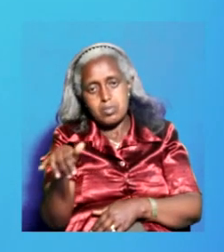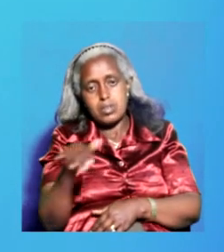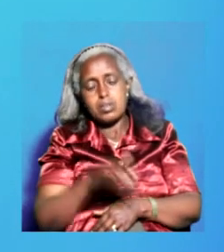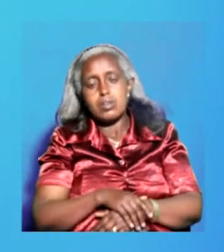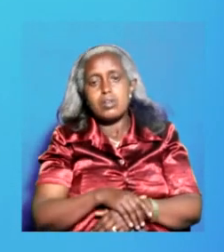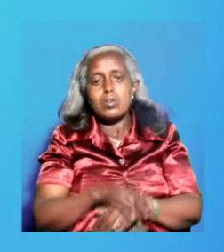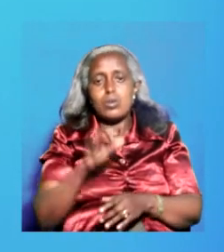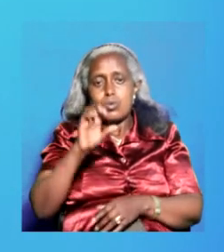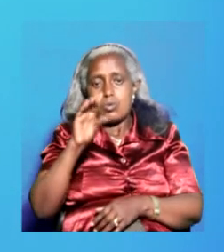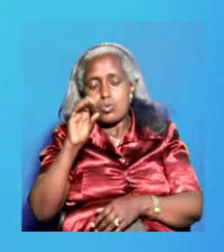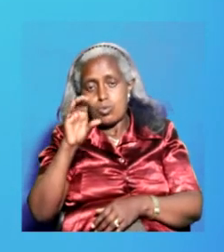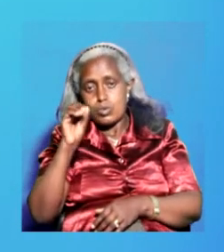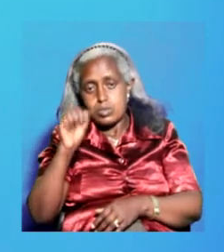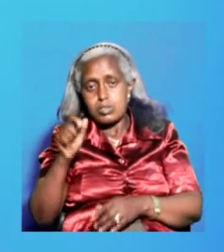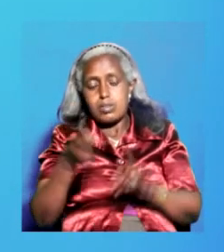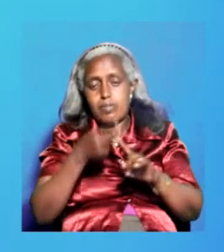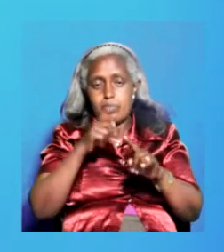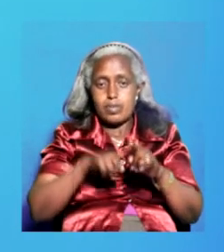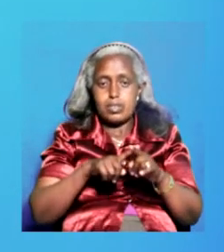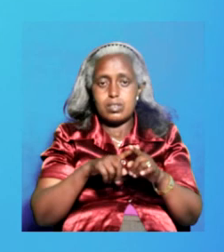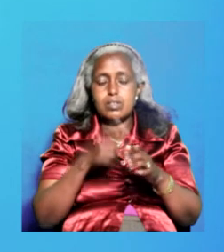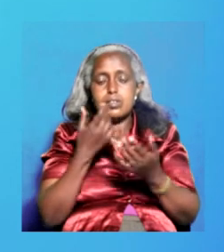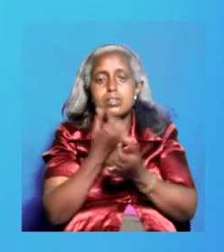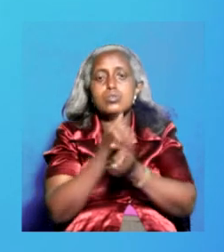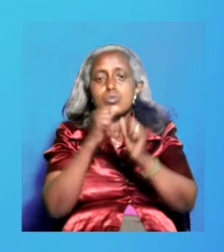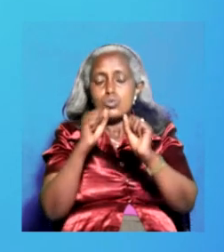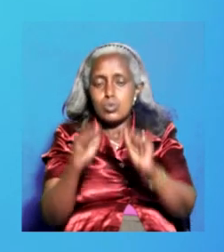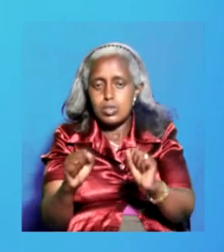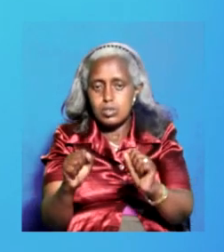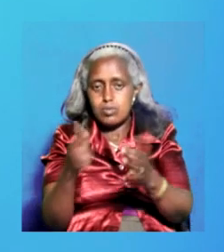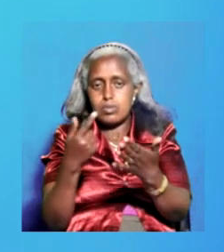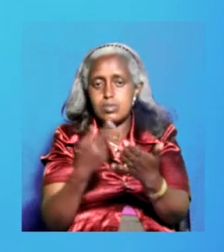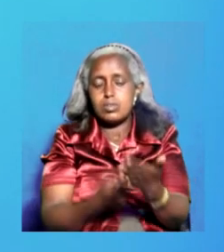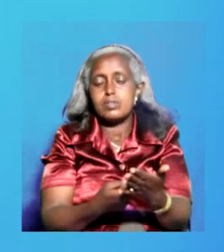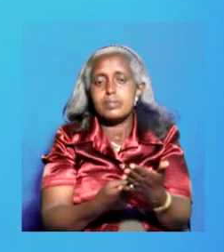inverse also. So solution for this,